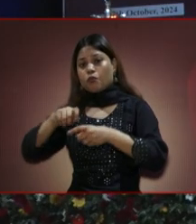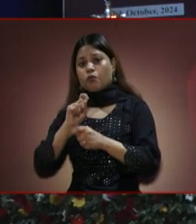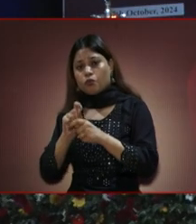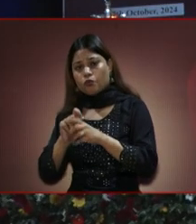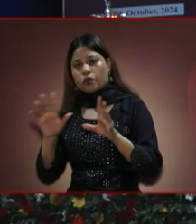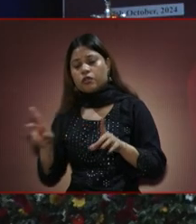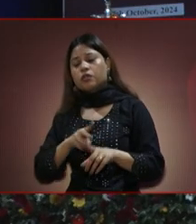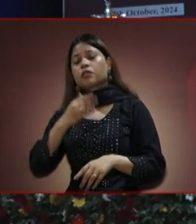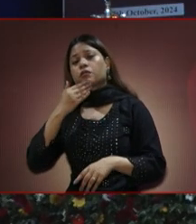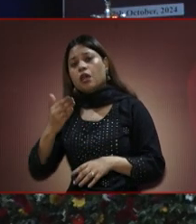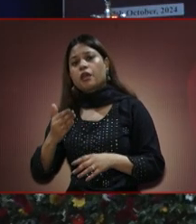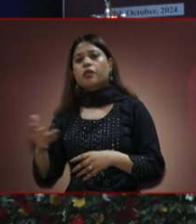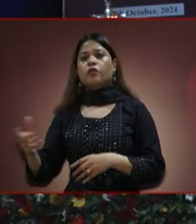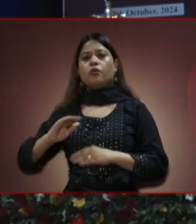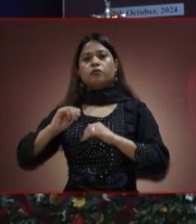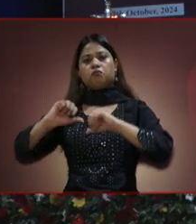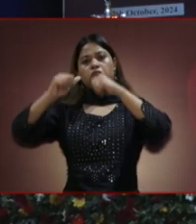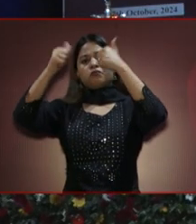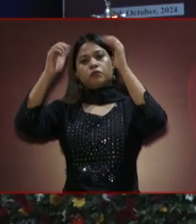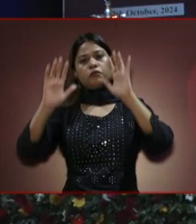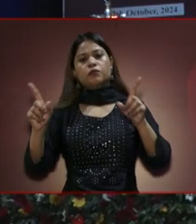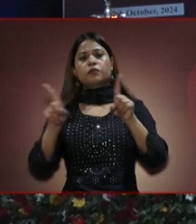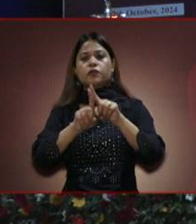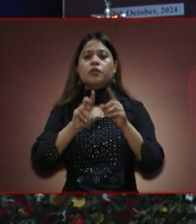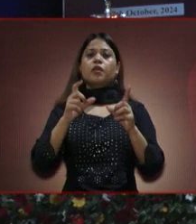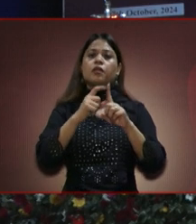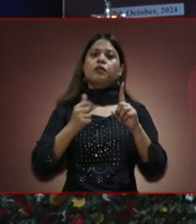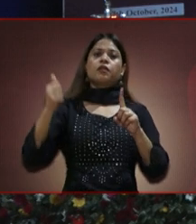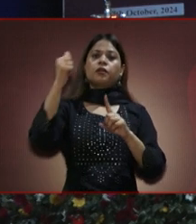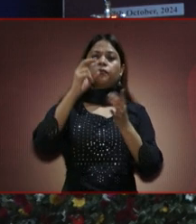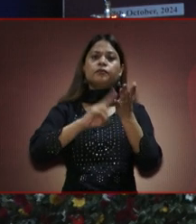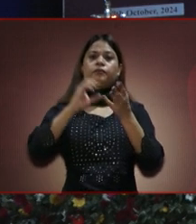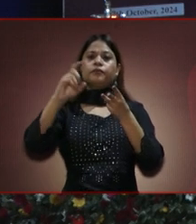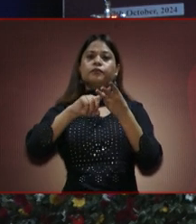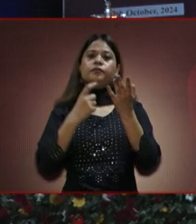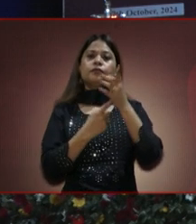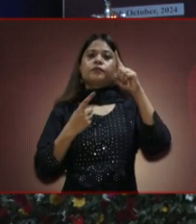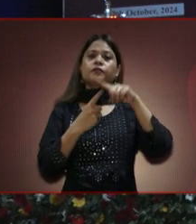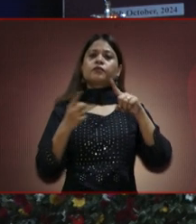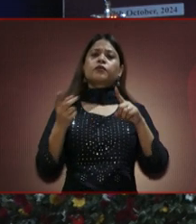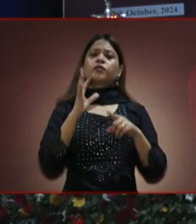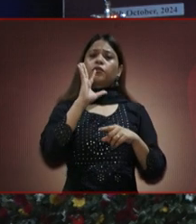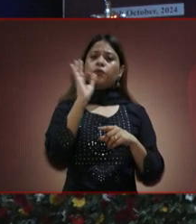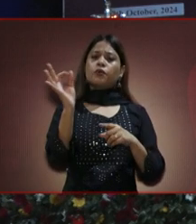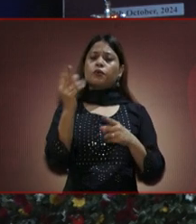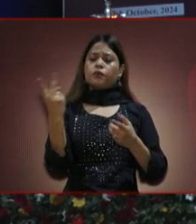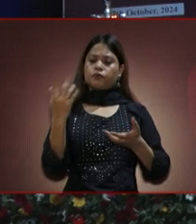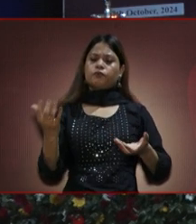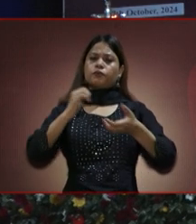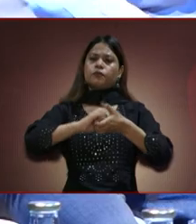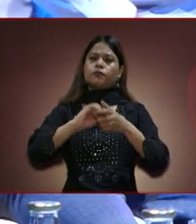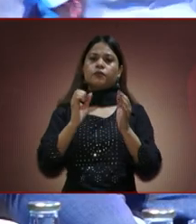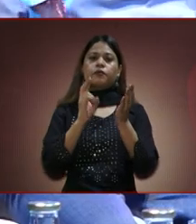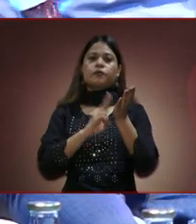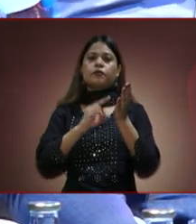success. I would also like to thank Director NCRT for his unwavering commitment to provide quality textbooks